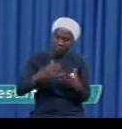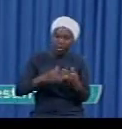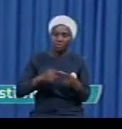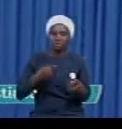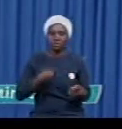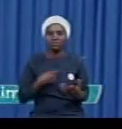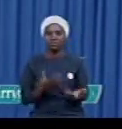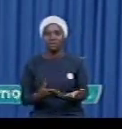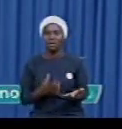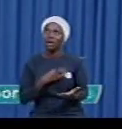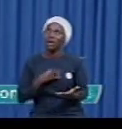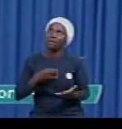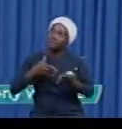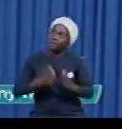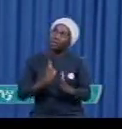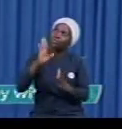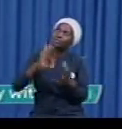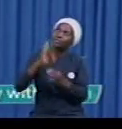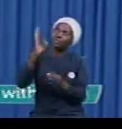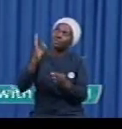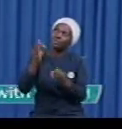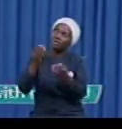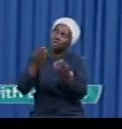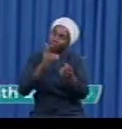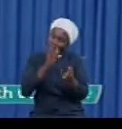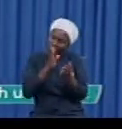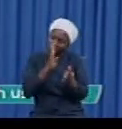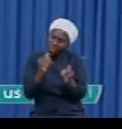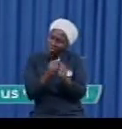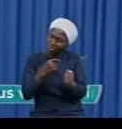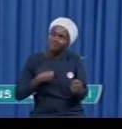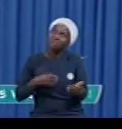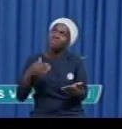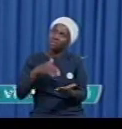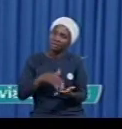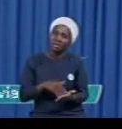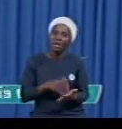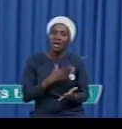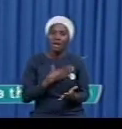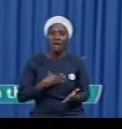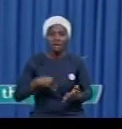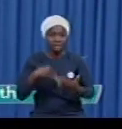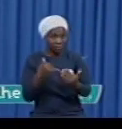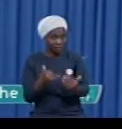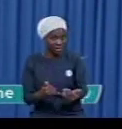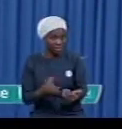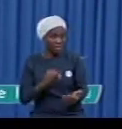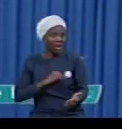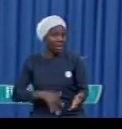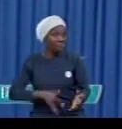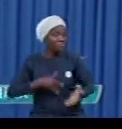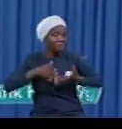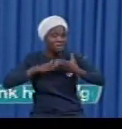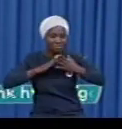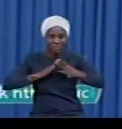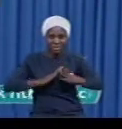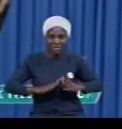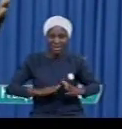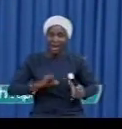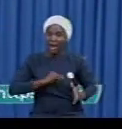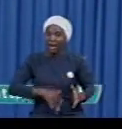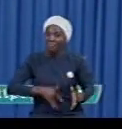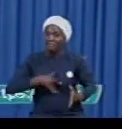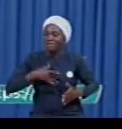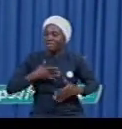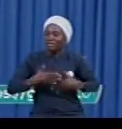your spirit be with me back. And now I feel peace. I feel the joy of